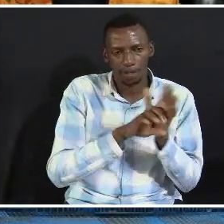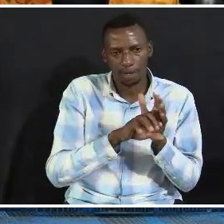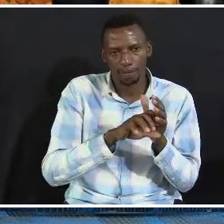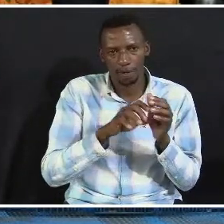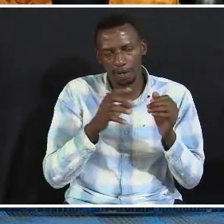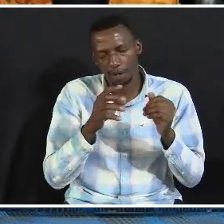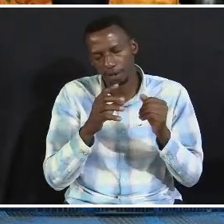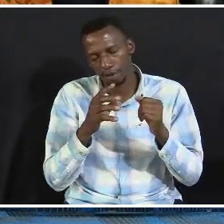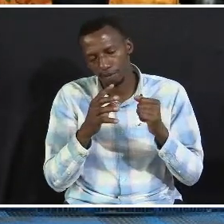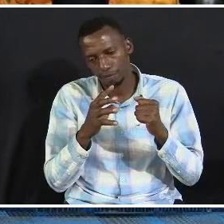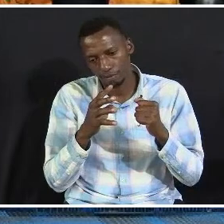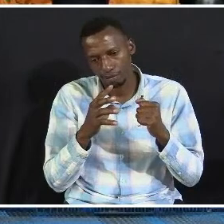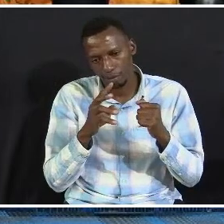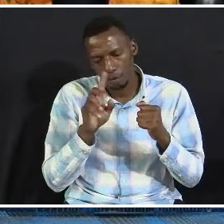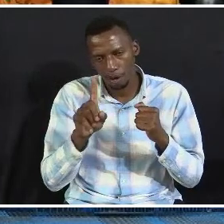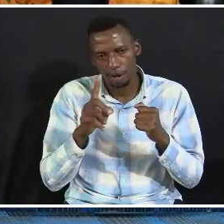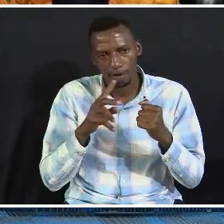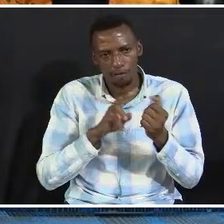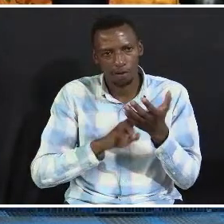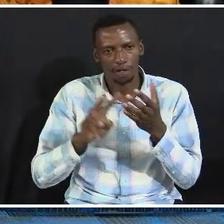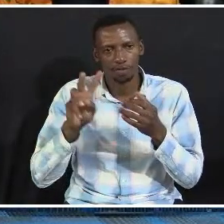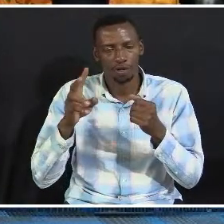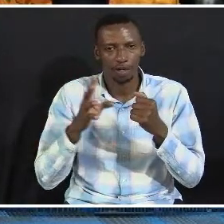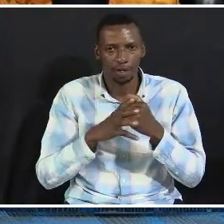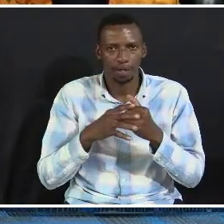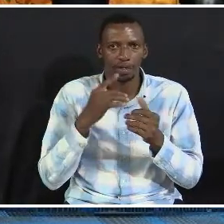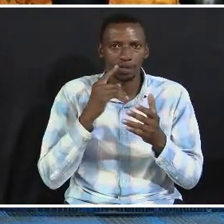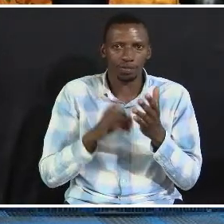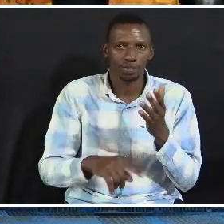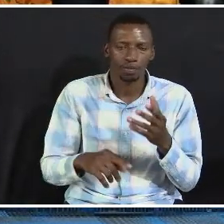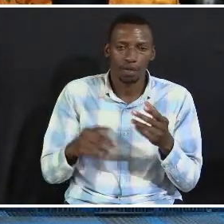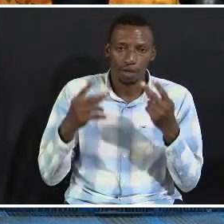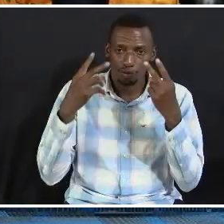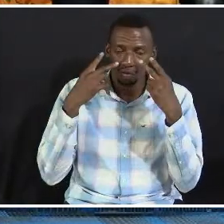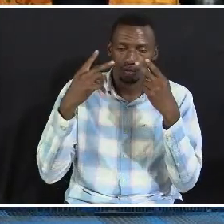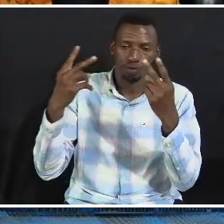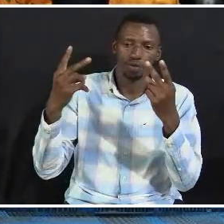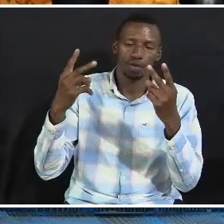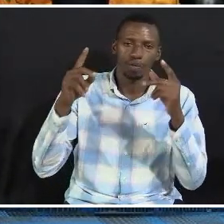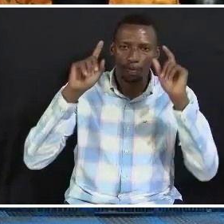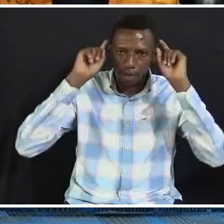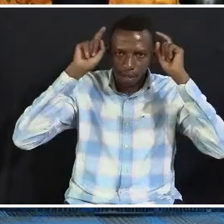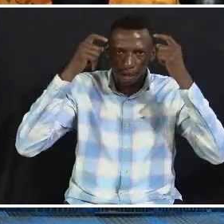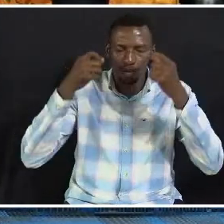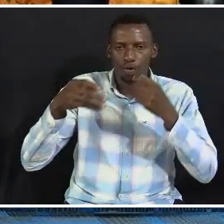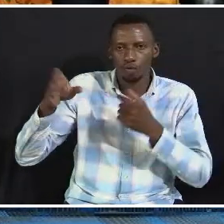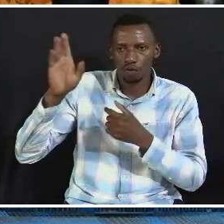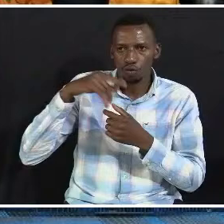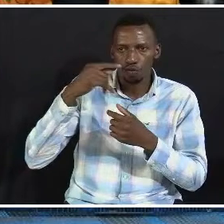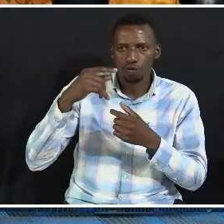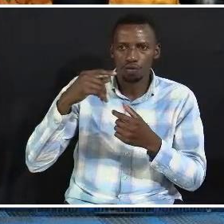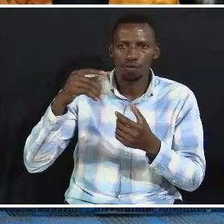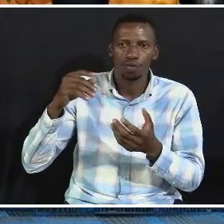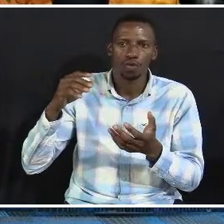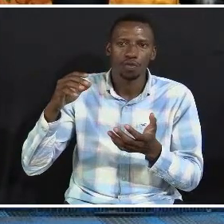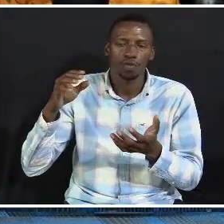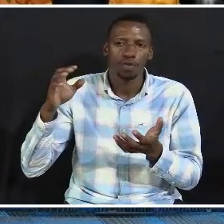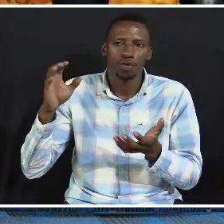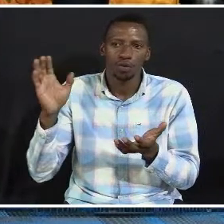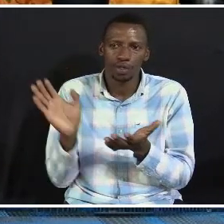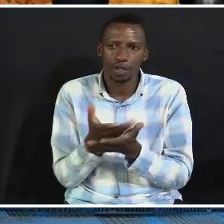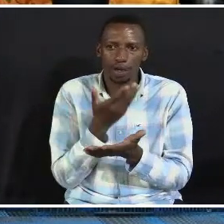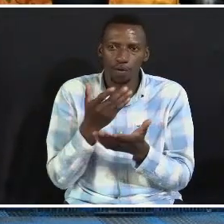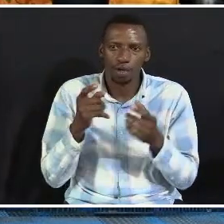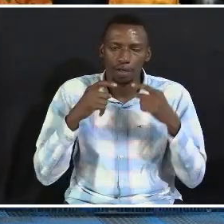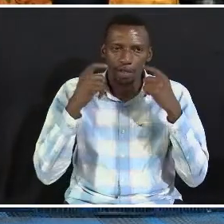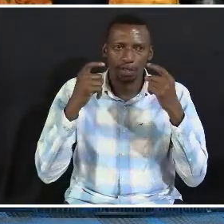saw Jesus coming toward him and said, 'Behold, the Lamb of God who takes away the sin of the world.'"